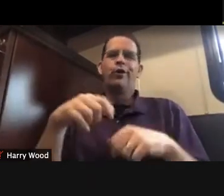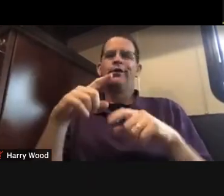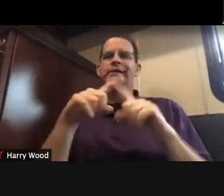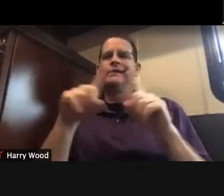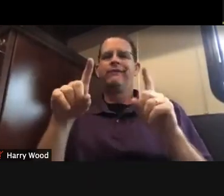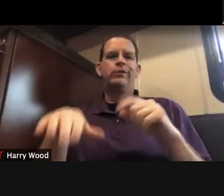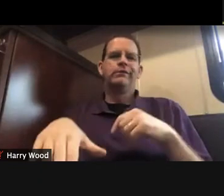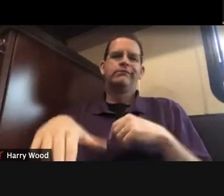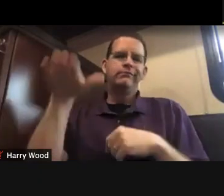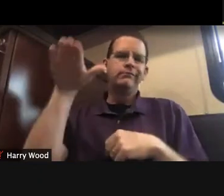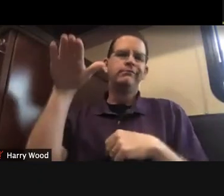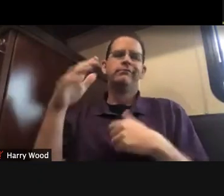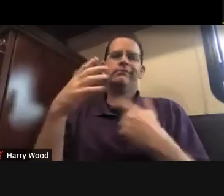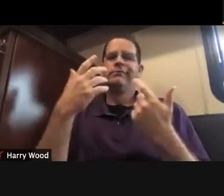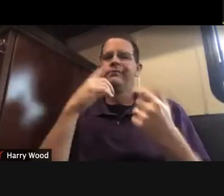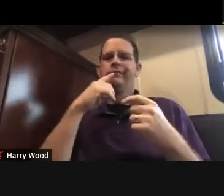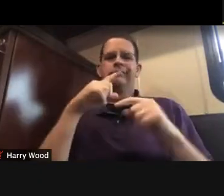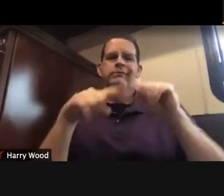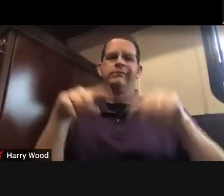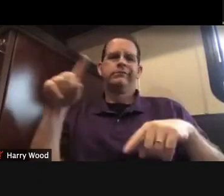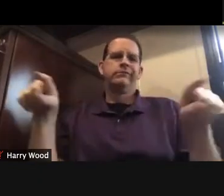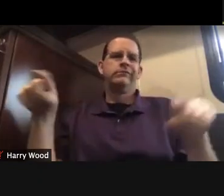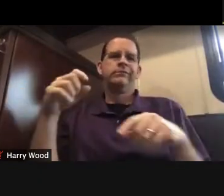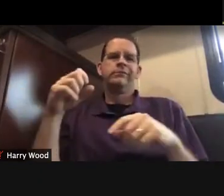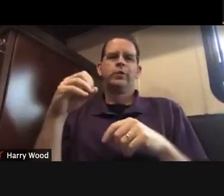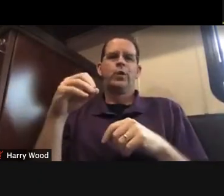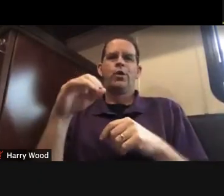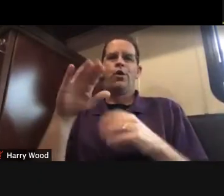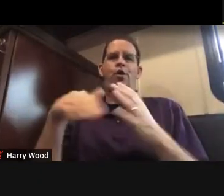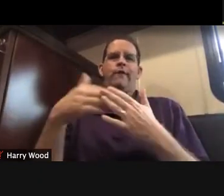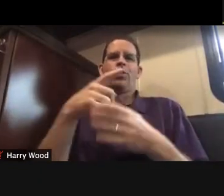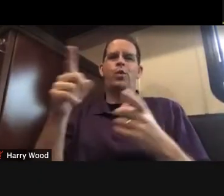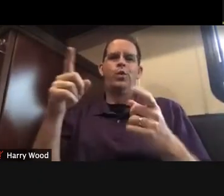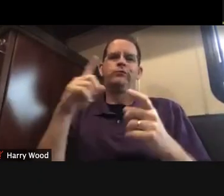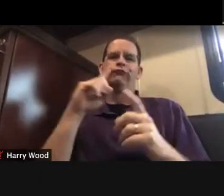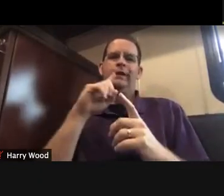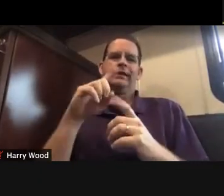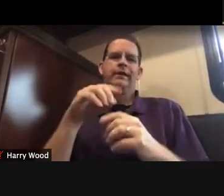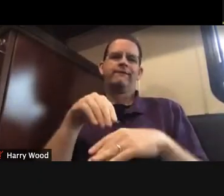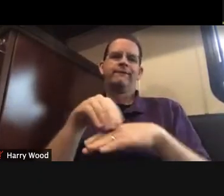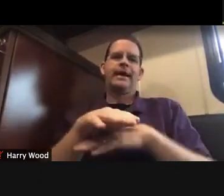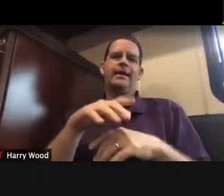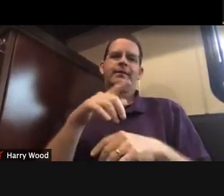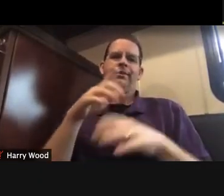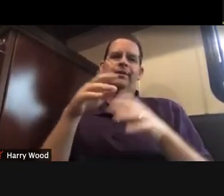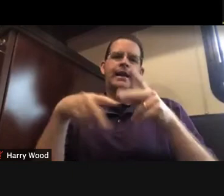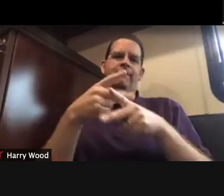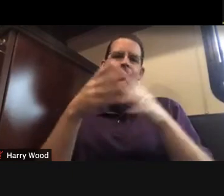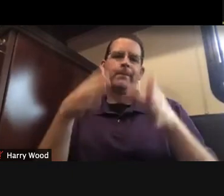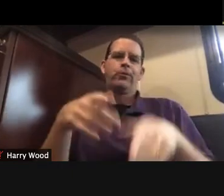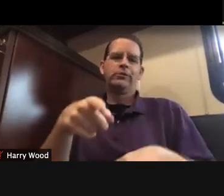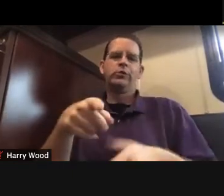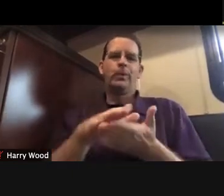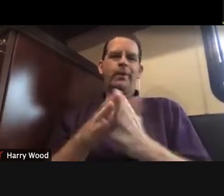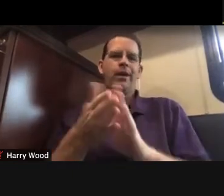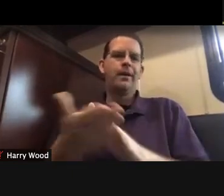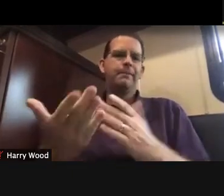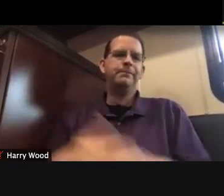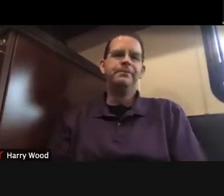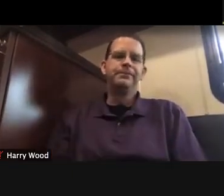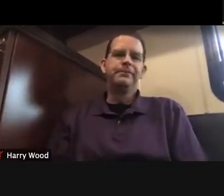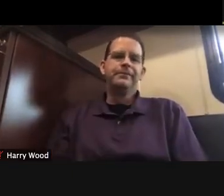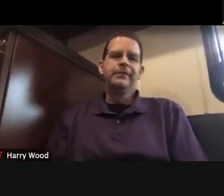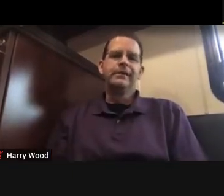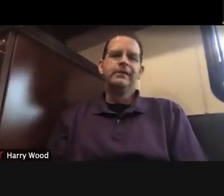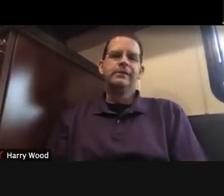backgrounds, different hearing loss levels, different upbringings and such. So for really the advice